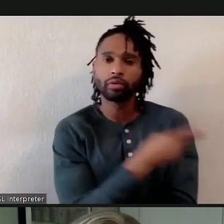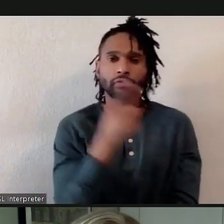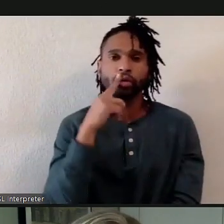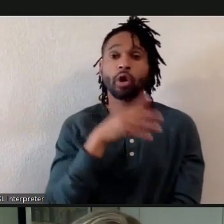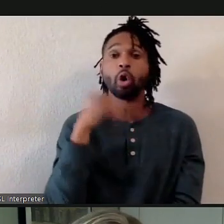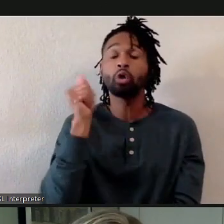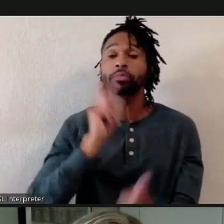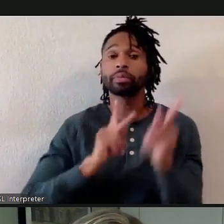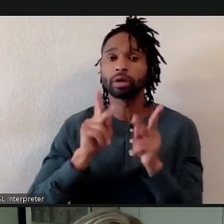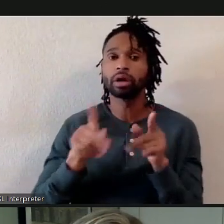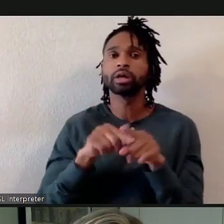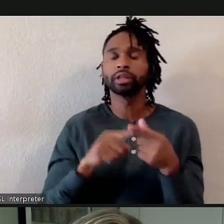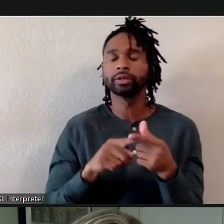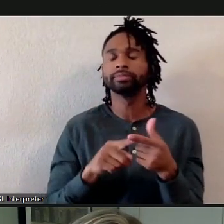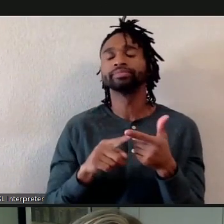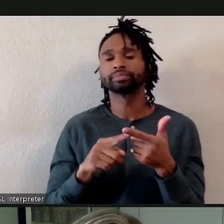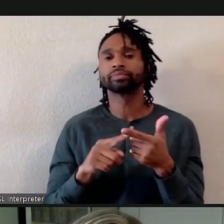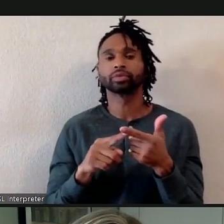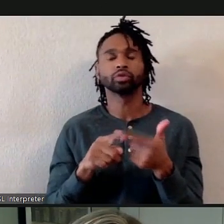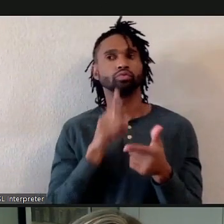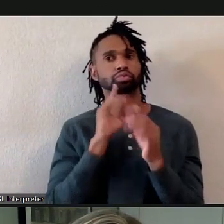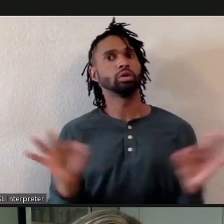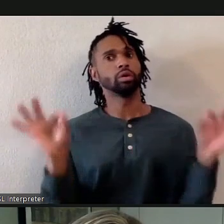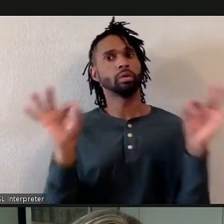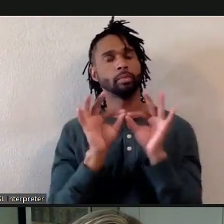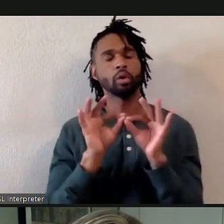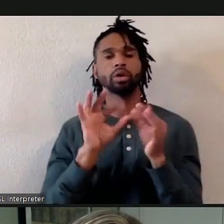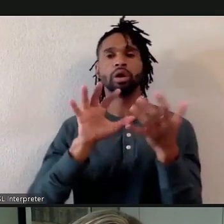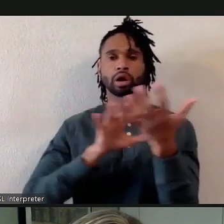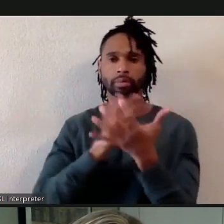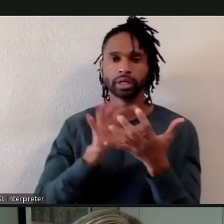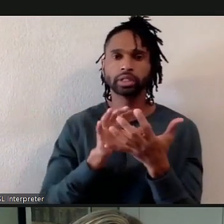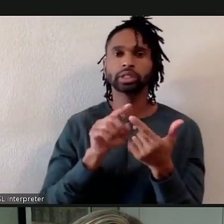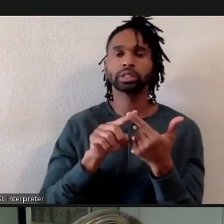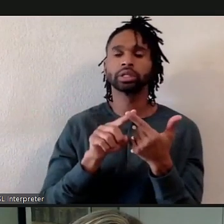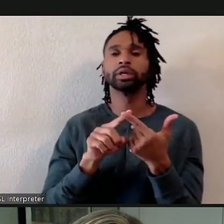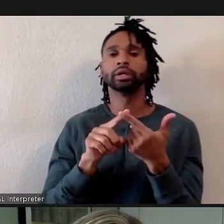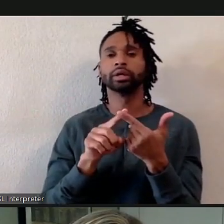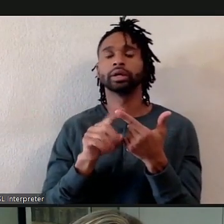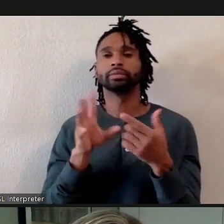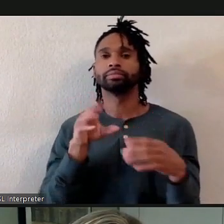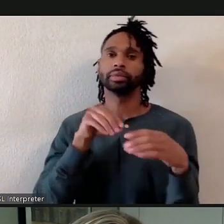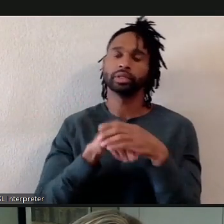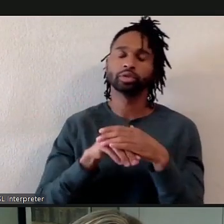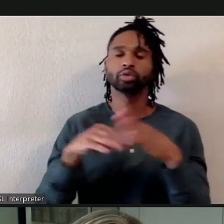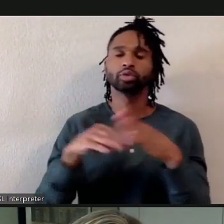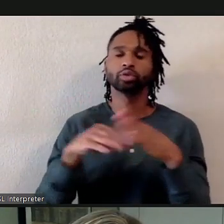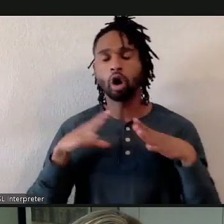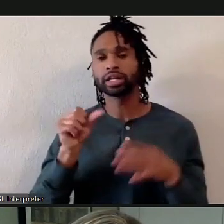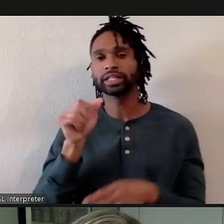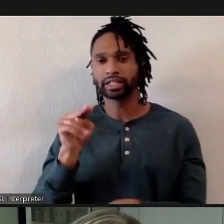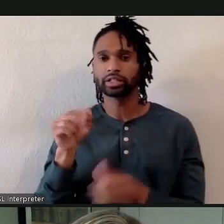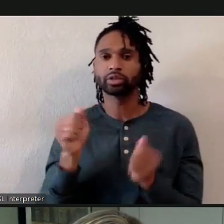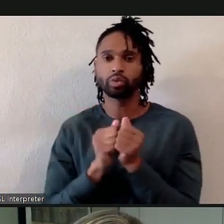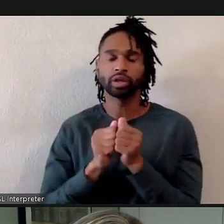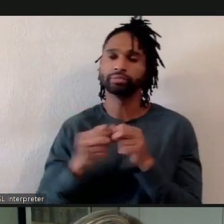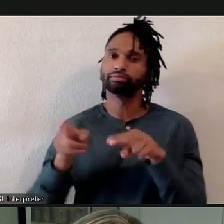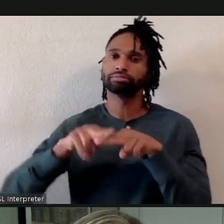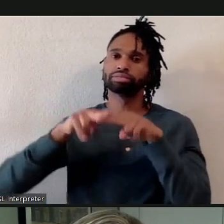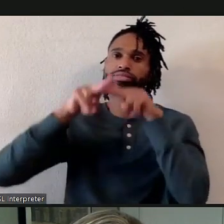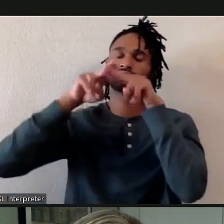then this really important combination of coming into the holidays with the rising epidemic